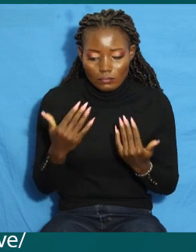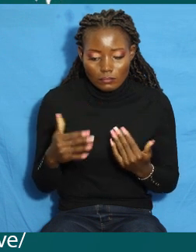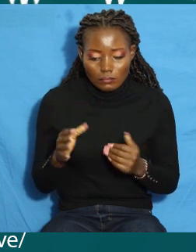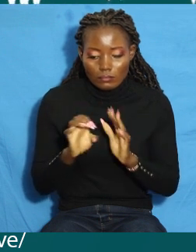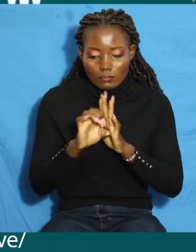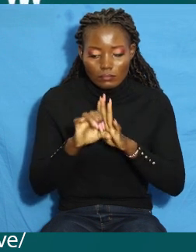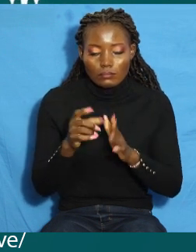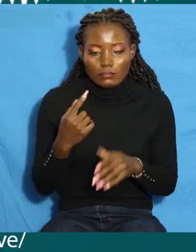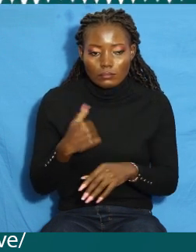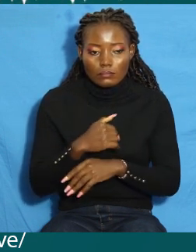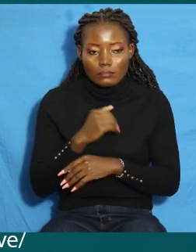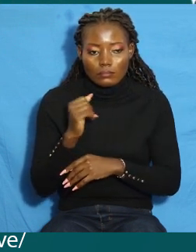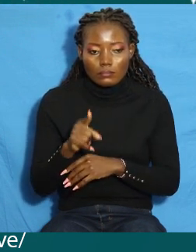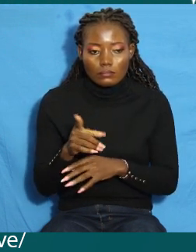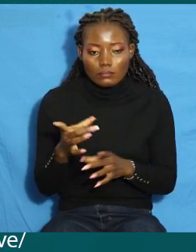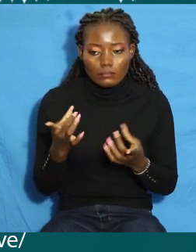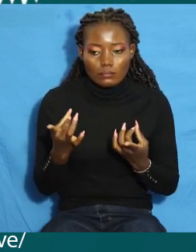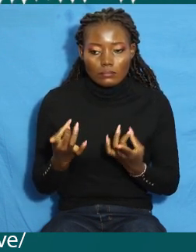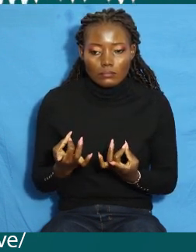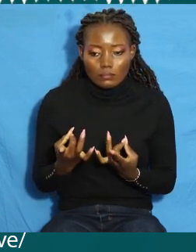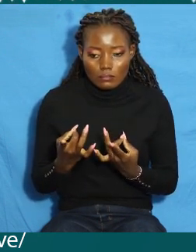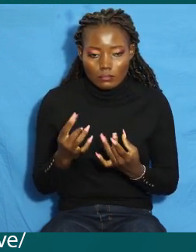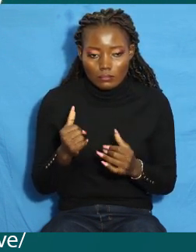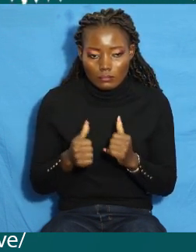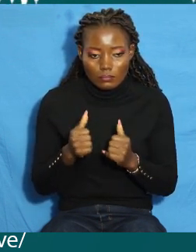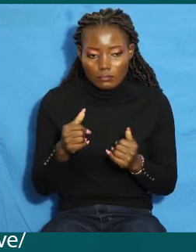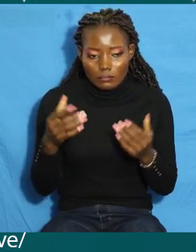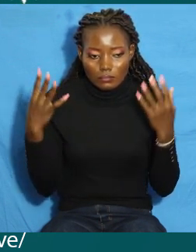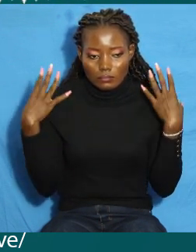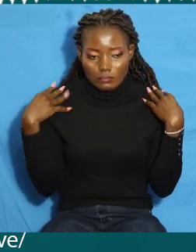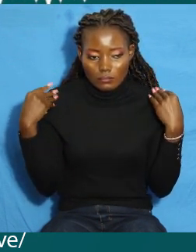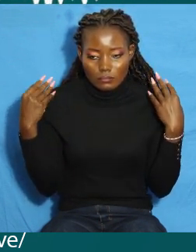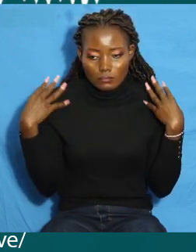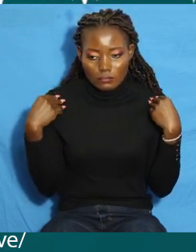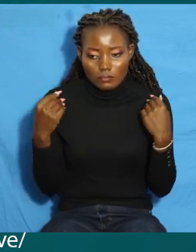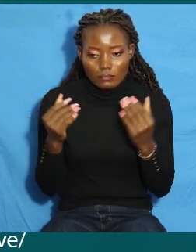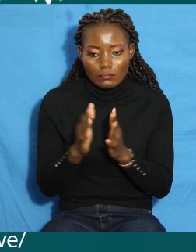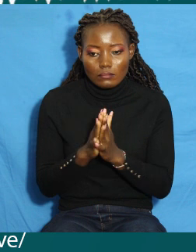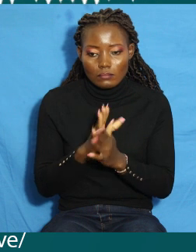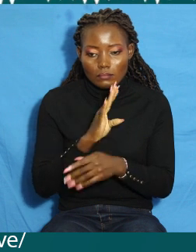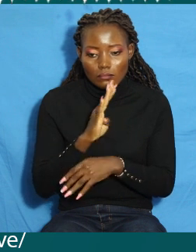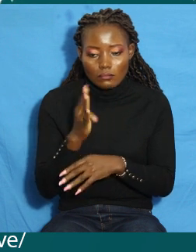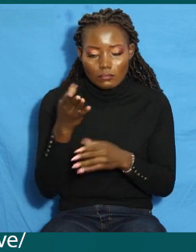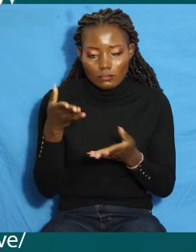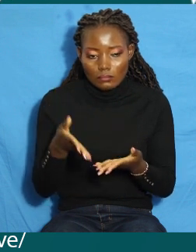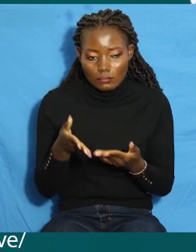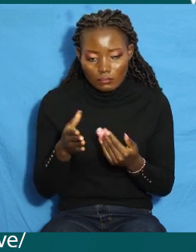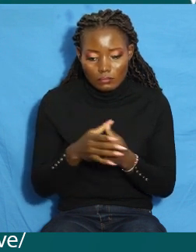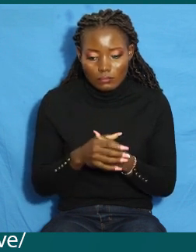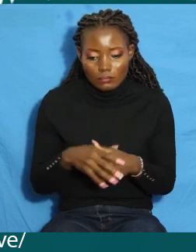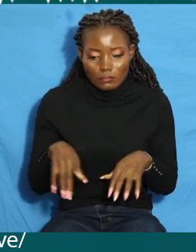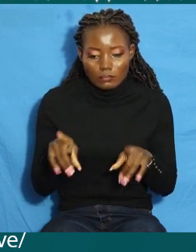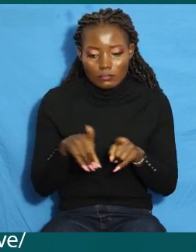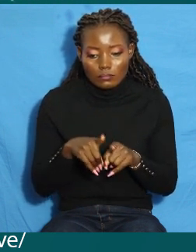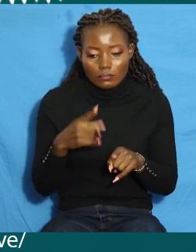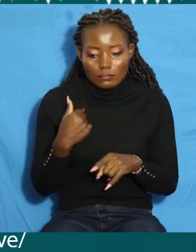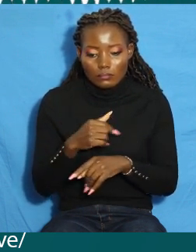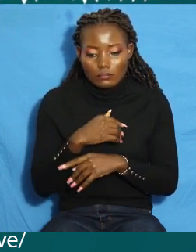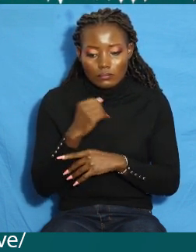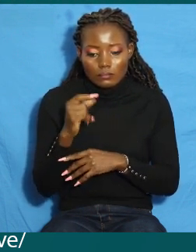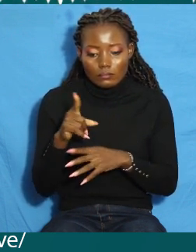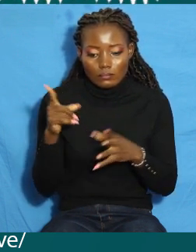we need to meditate, which is practicing quietness and being present. We need to